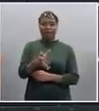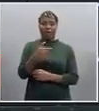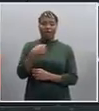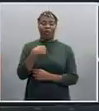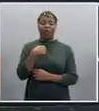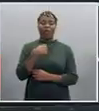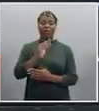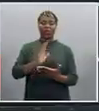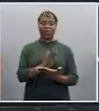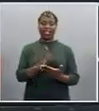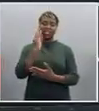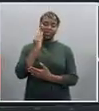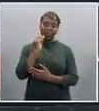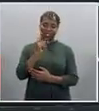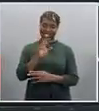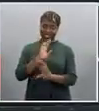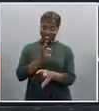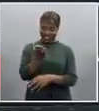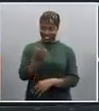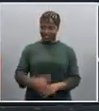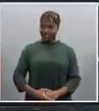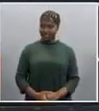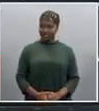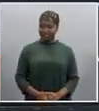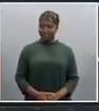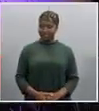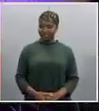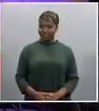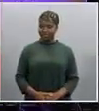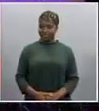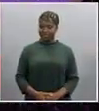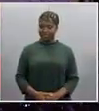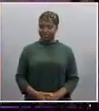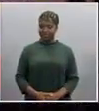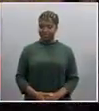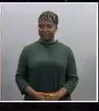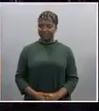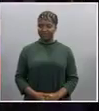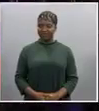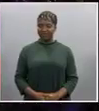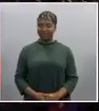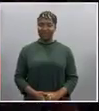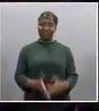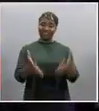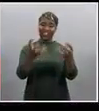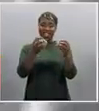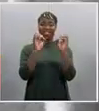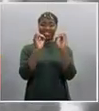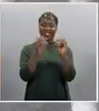Unlocks music experience. Our reporter Ditiro Slepe was there. You don't want zero problems, big